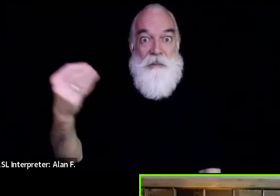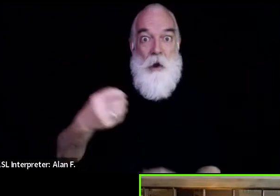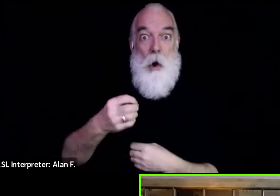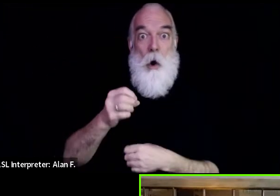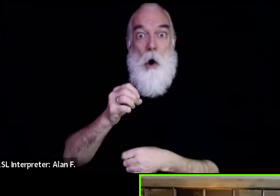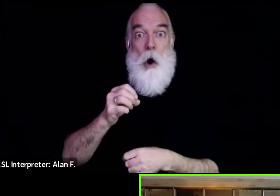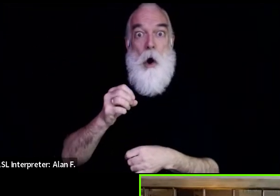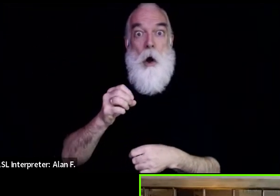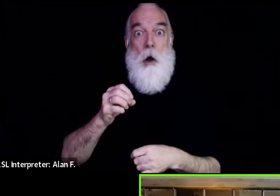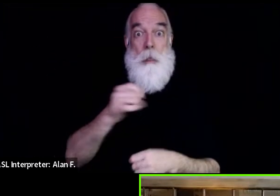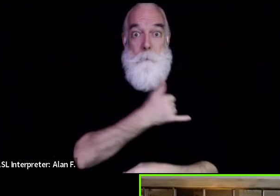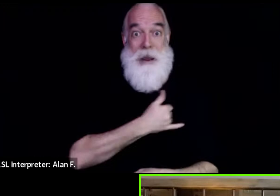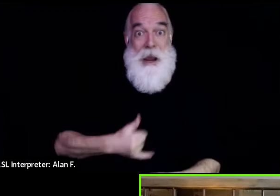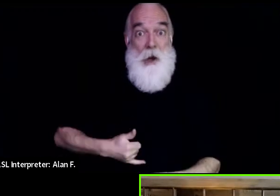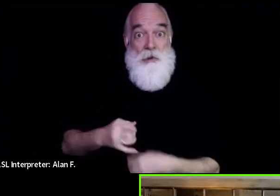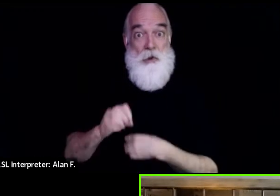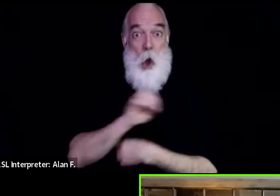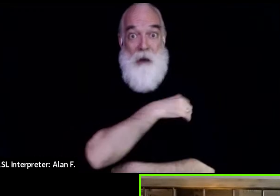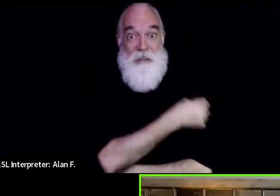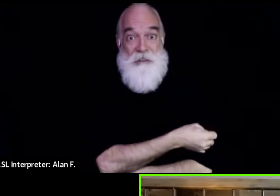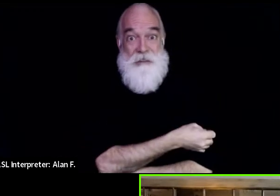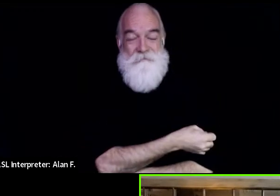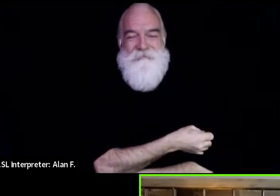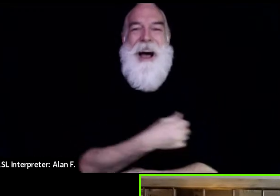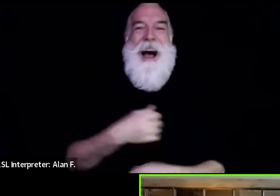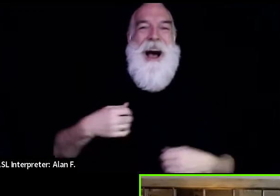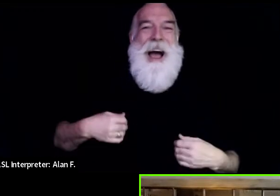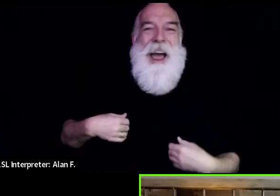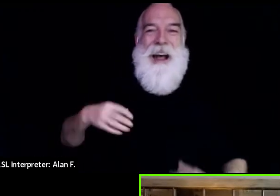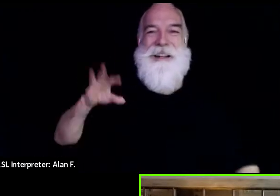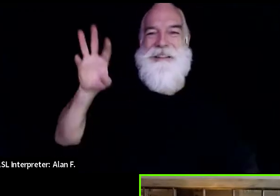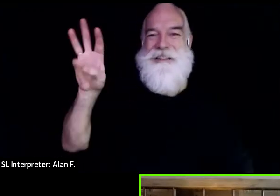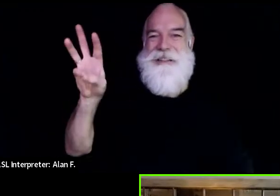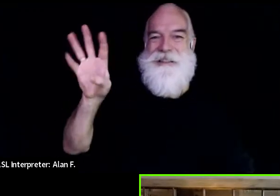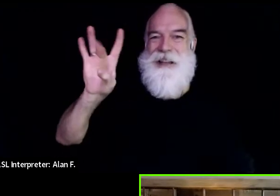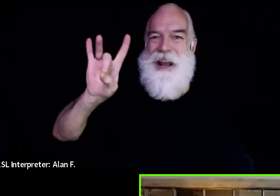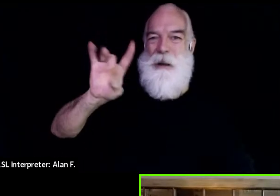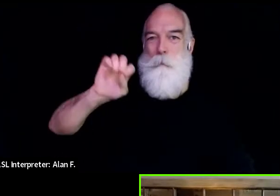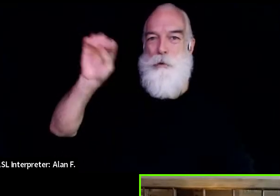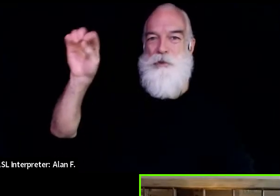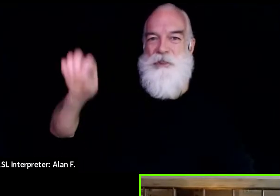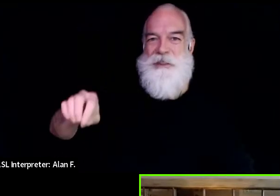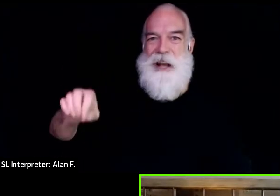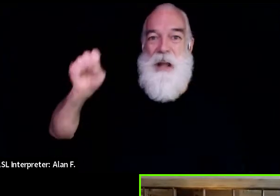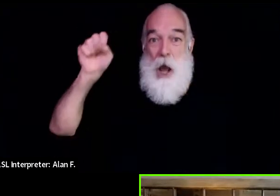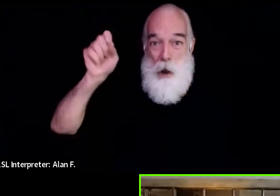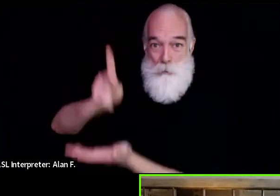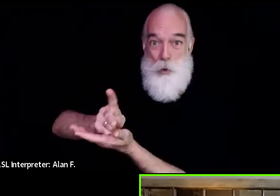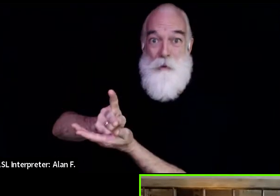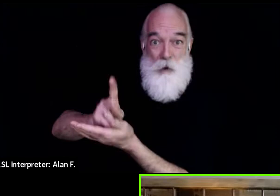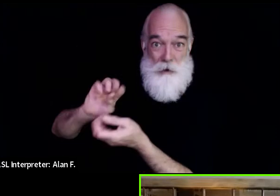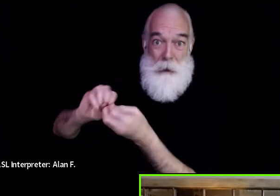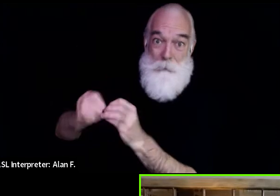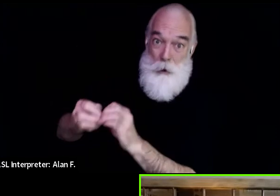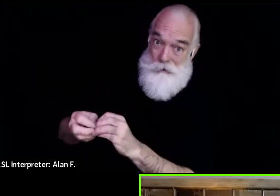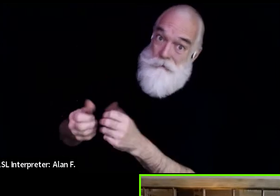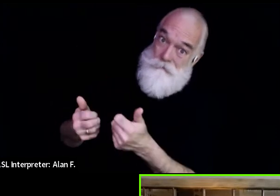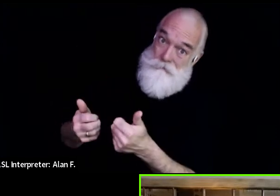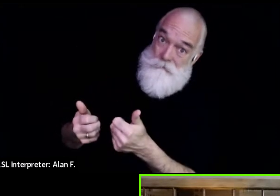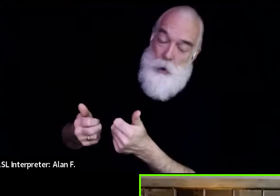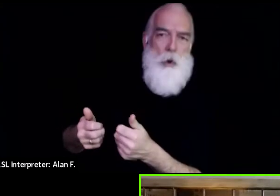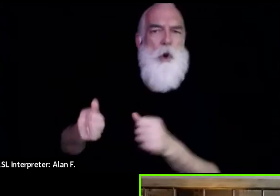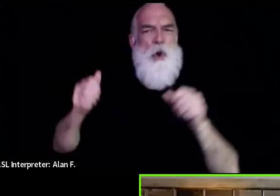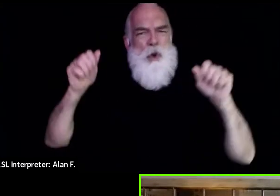68%. So I share that because you don't have to, you can walk in the middle, you